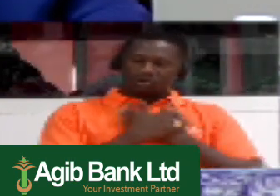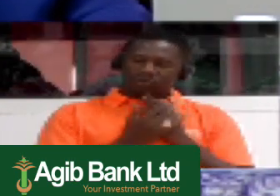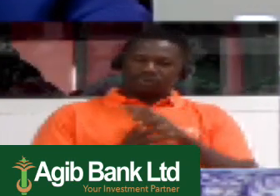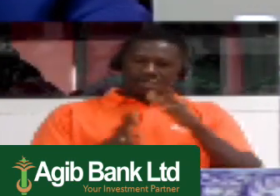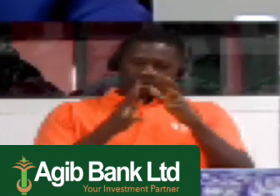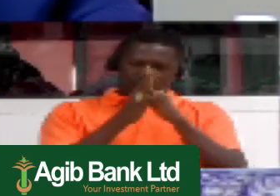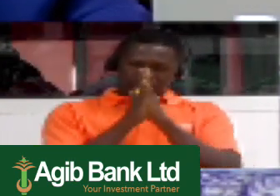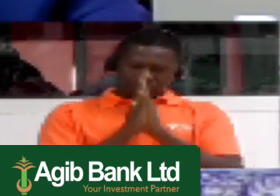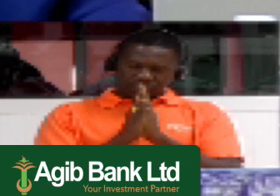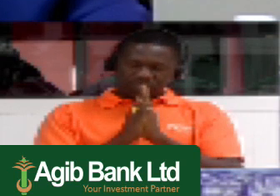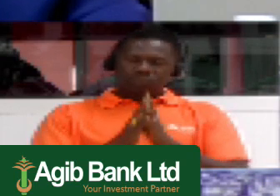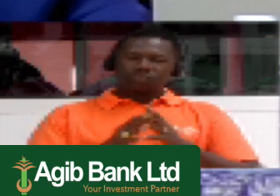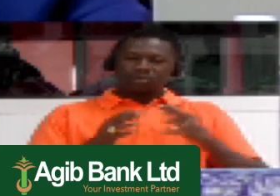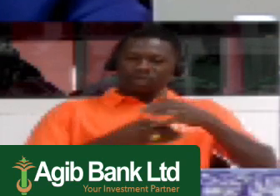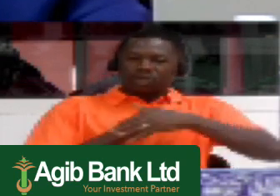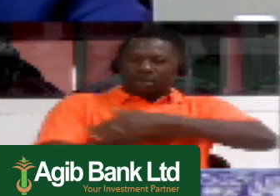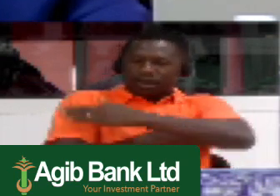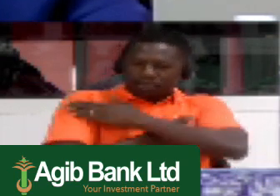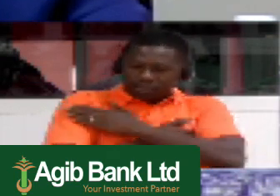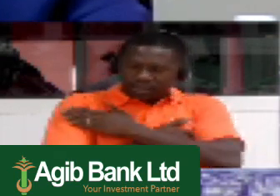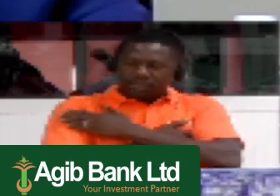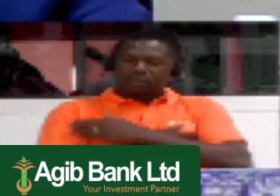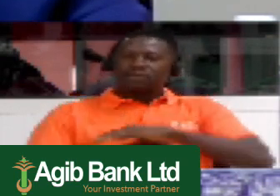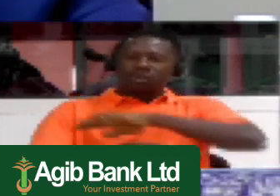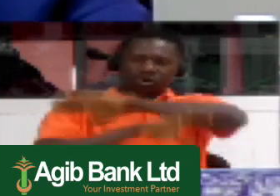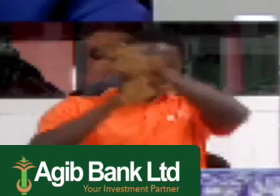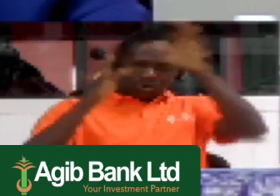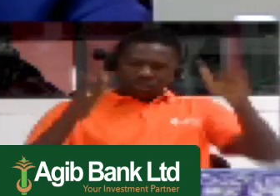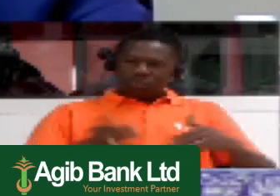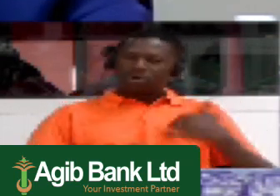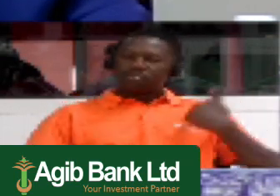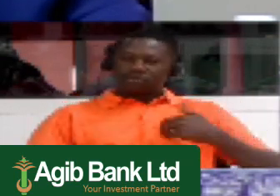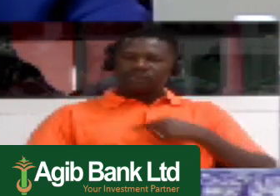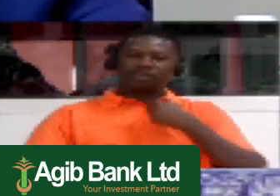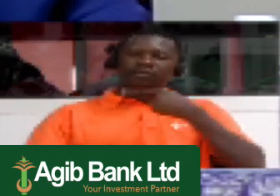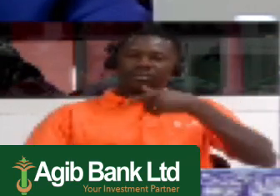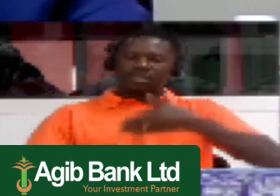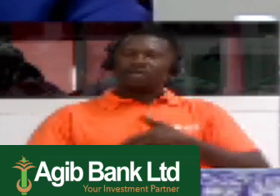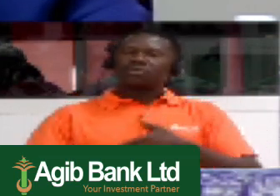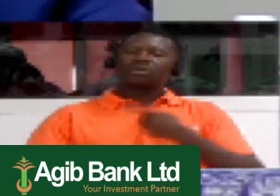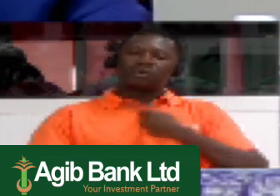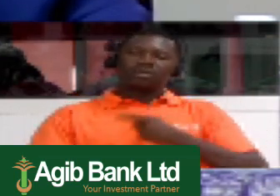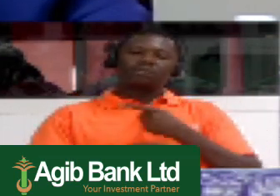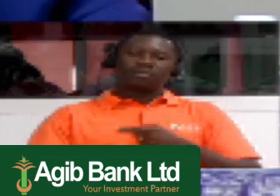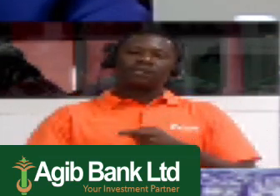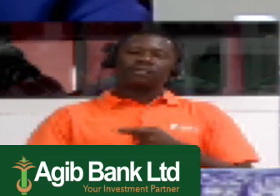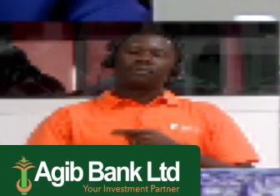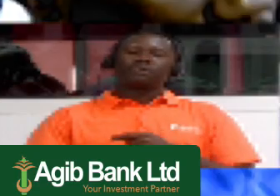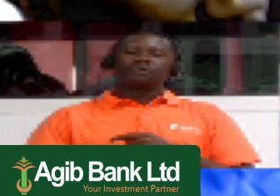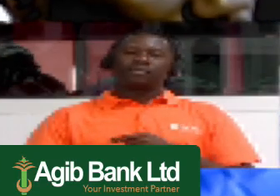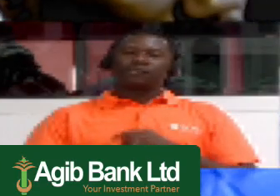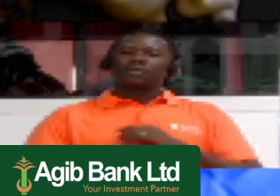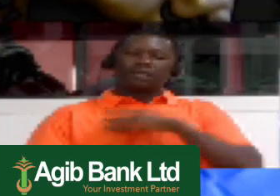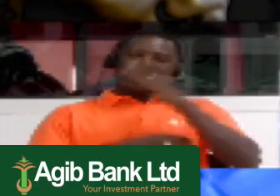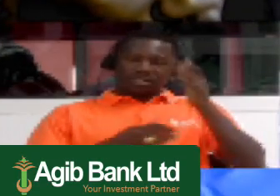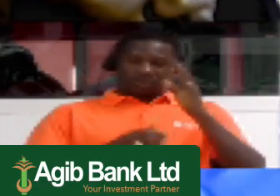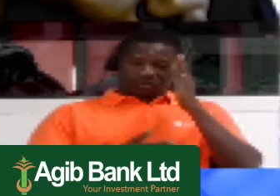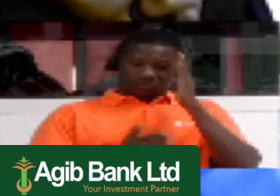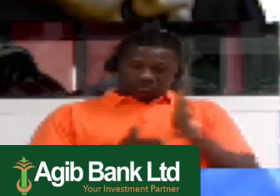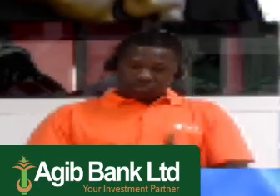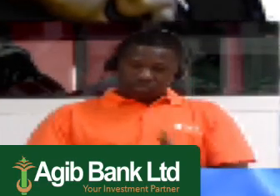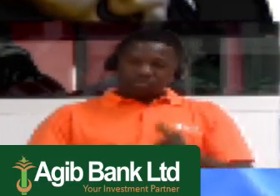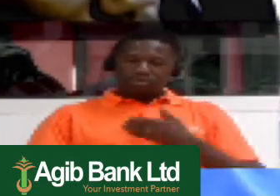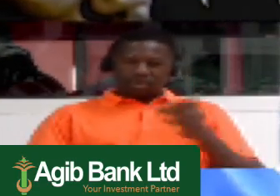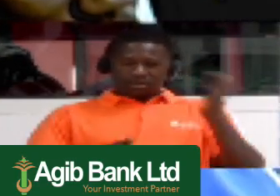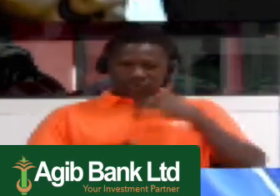will embrace the whole people of this nation, the Gambia. As truths begin to